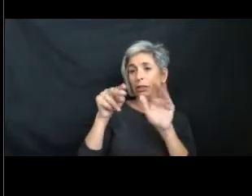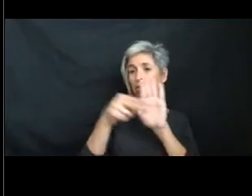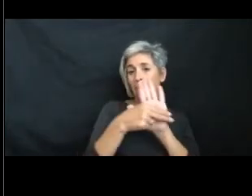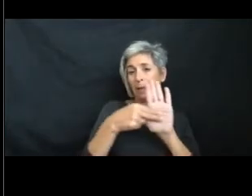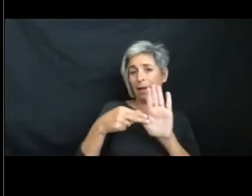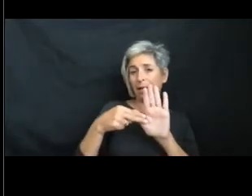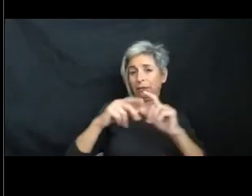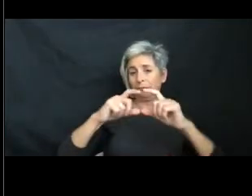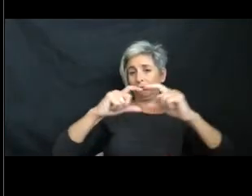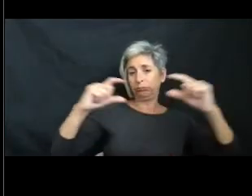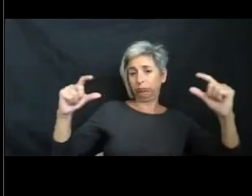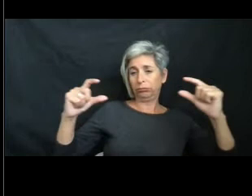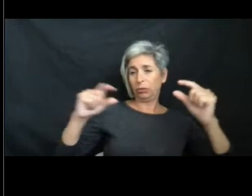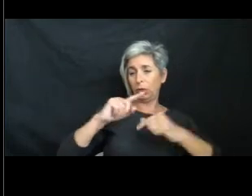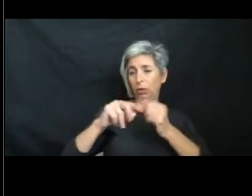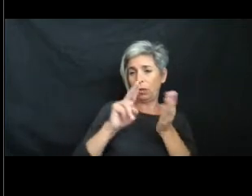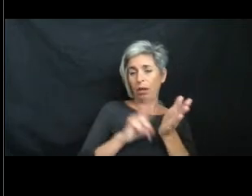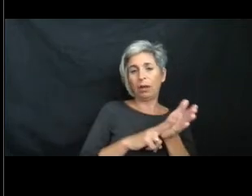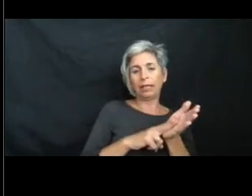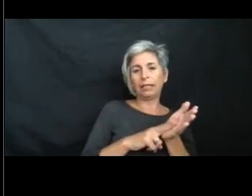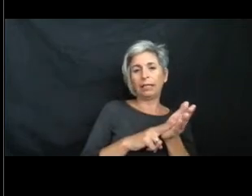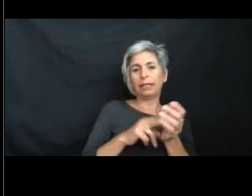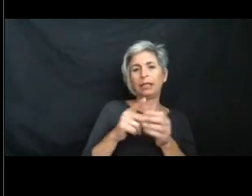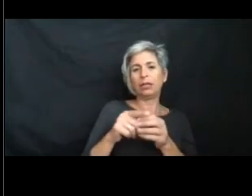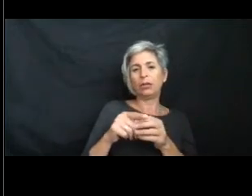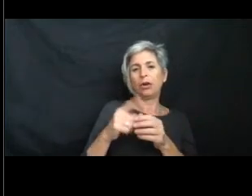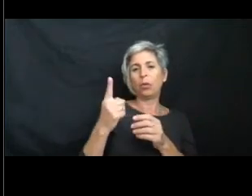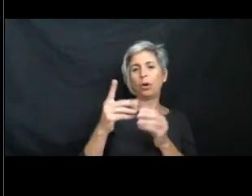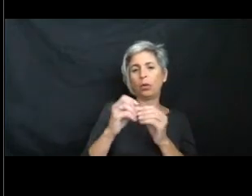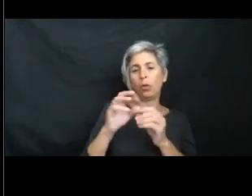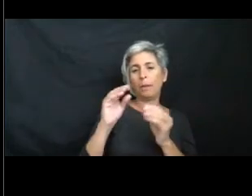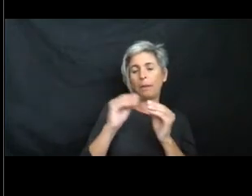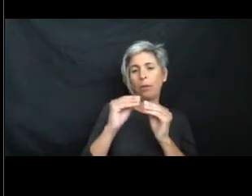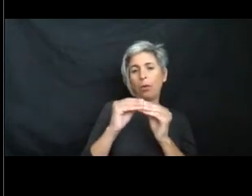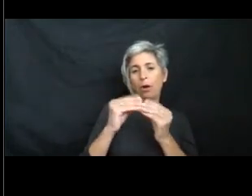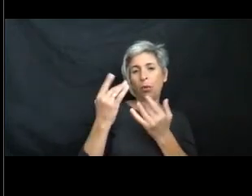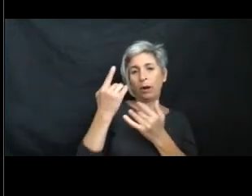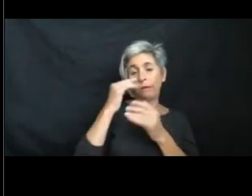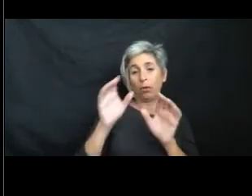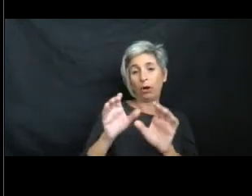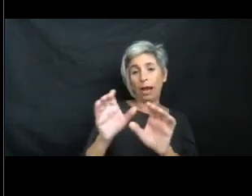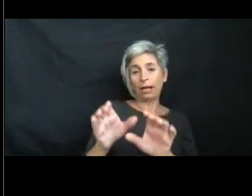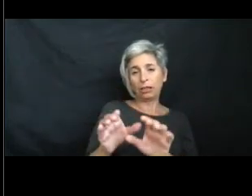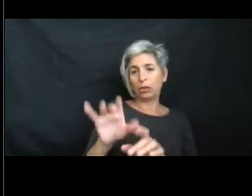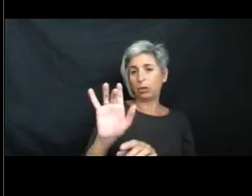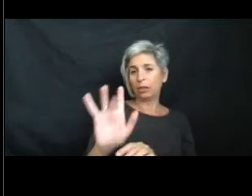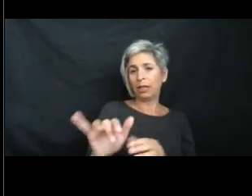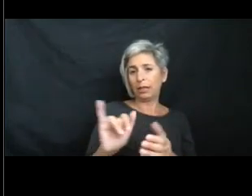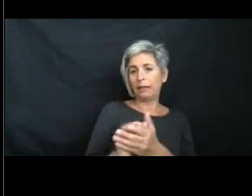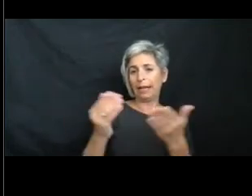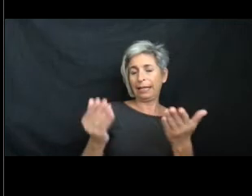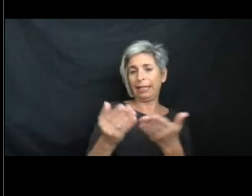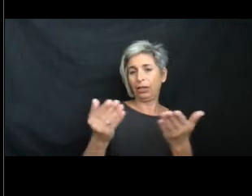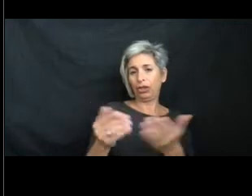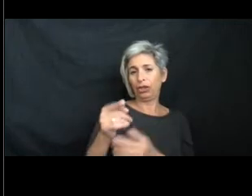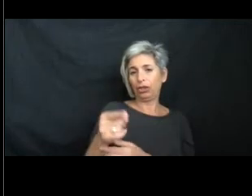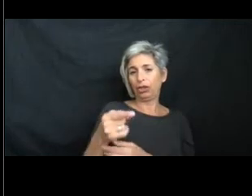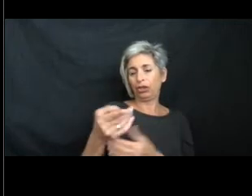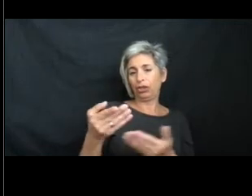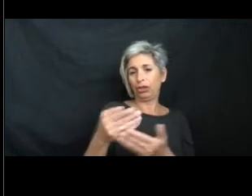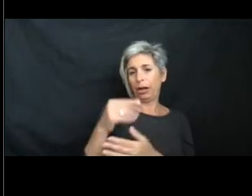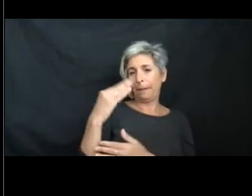up front as soon as you log in, saying you have one or more projects that are waiting for your action. You click that here hyperlink, that'll take you